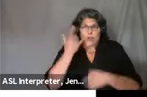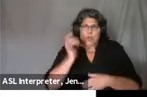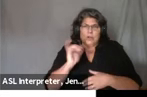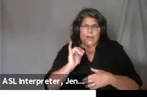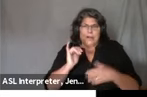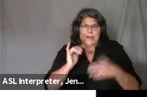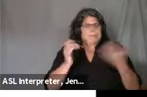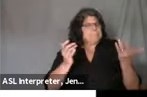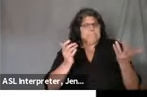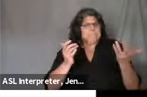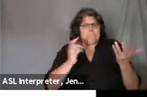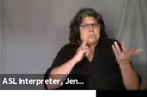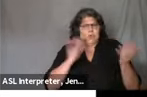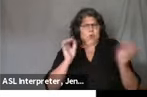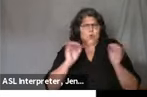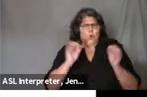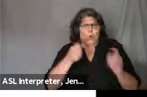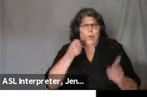any impact to